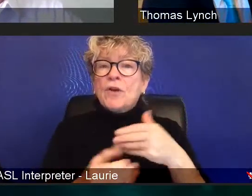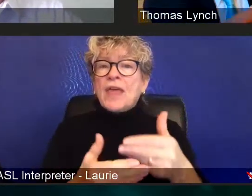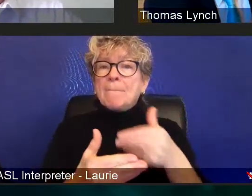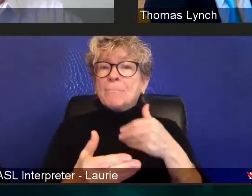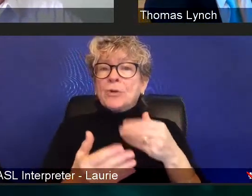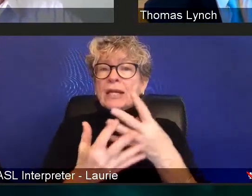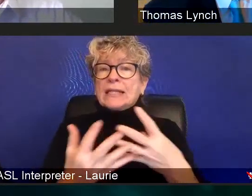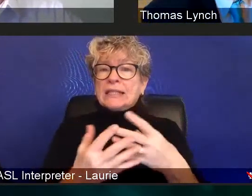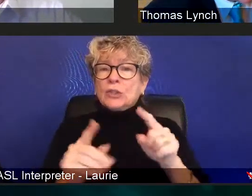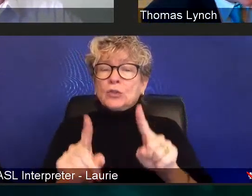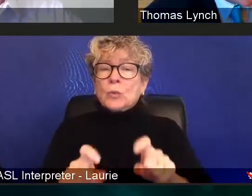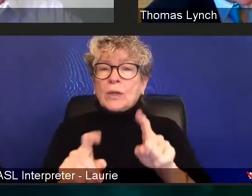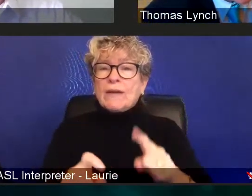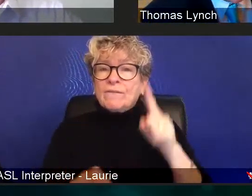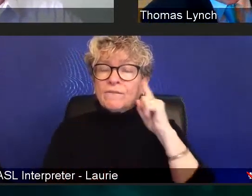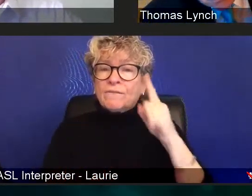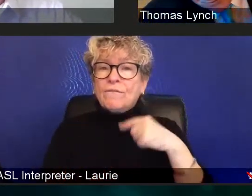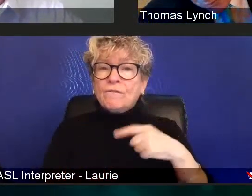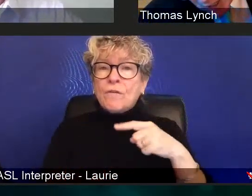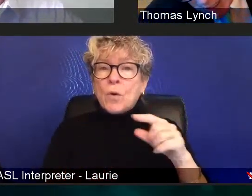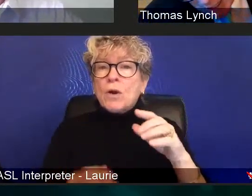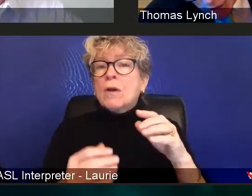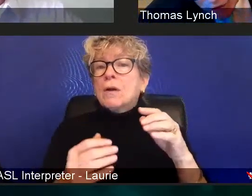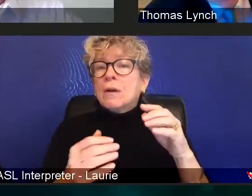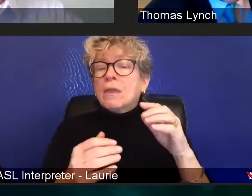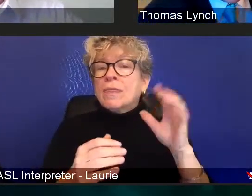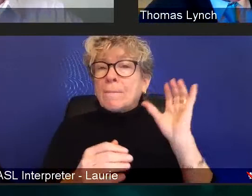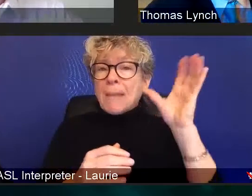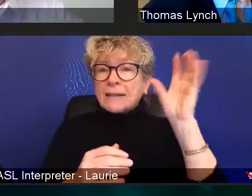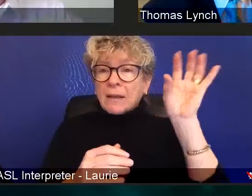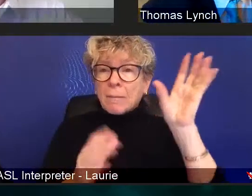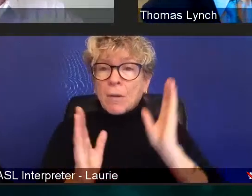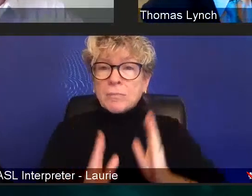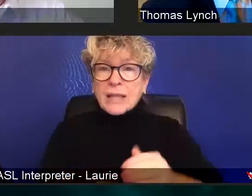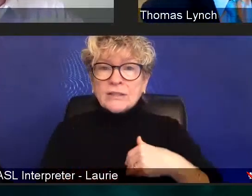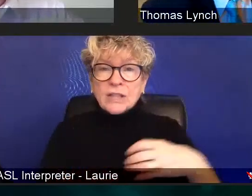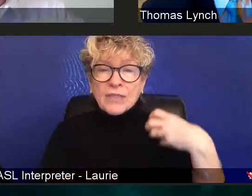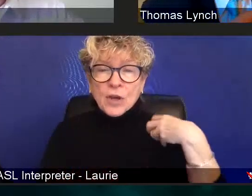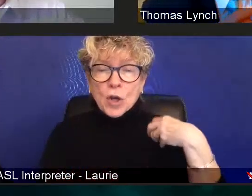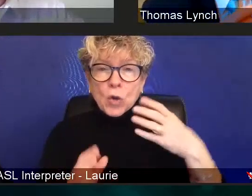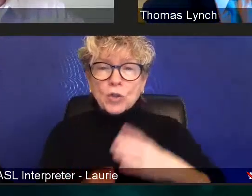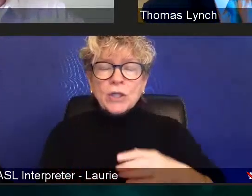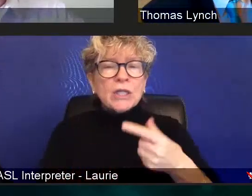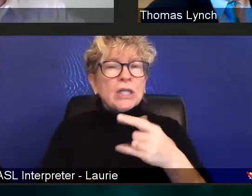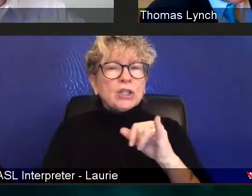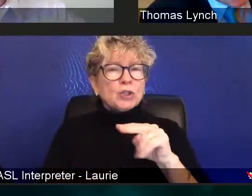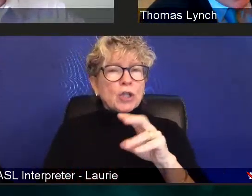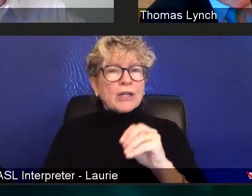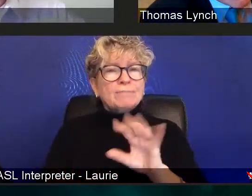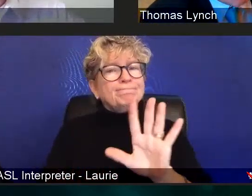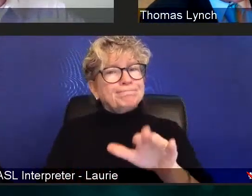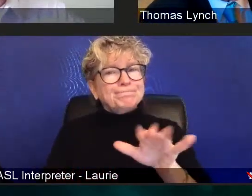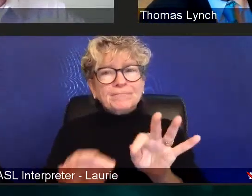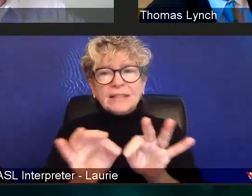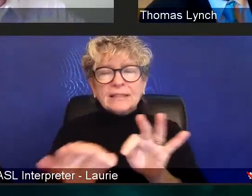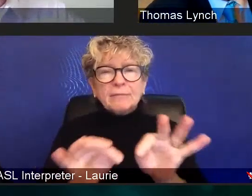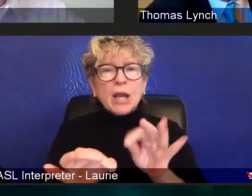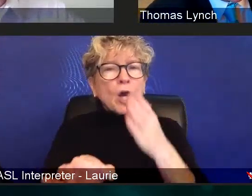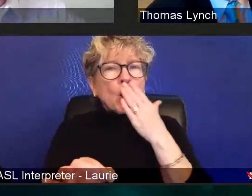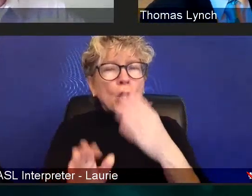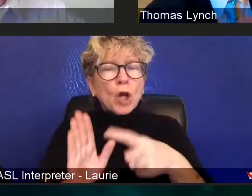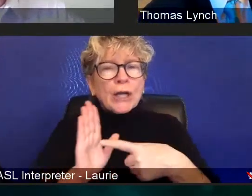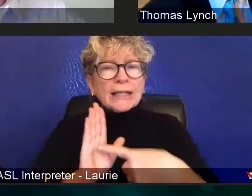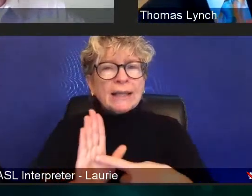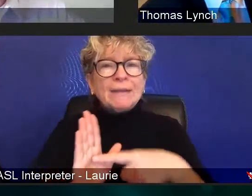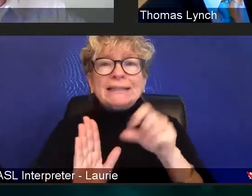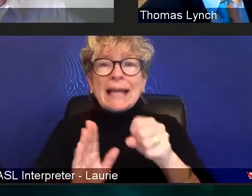the coaches before they started March Madness. Gino's explanation to everybody was, hey, this is a great example that the vaccines